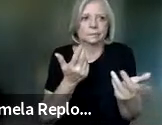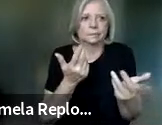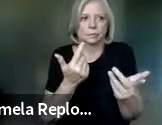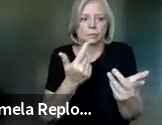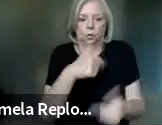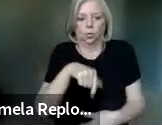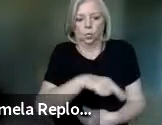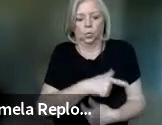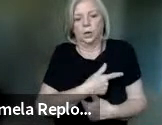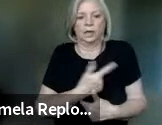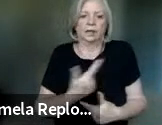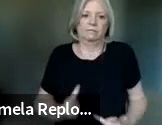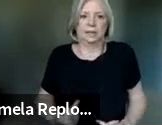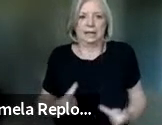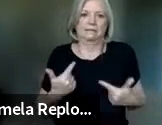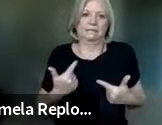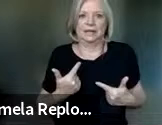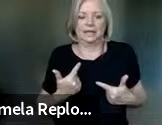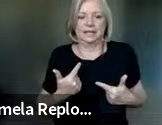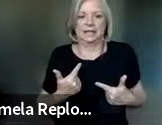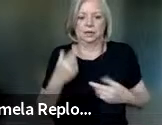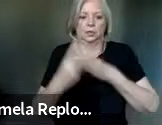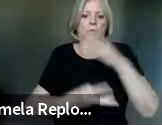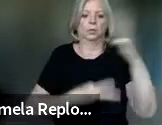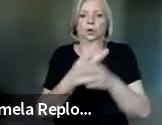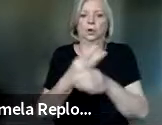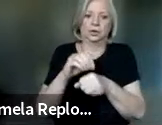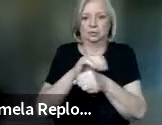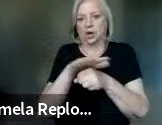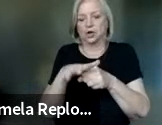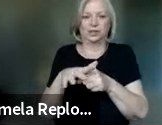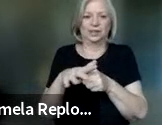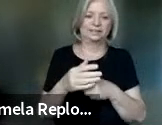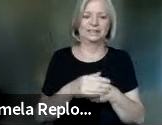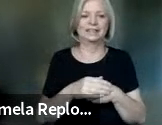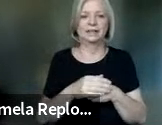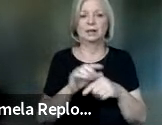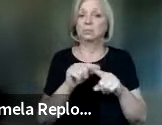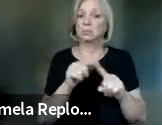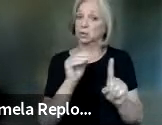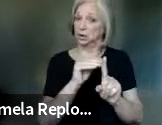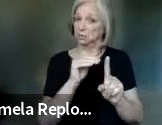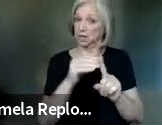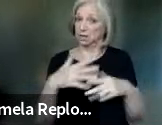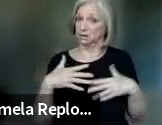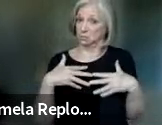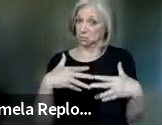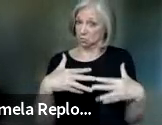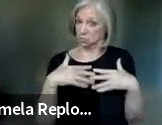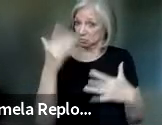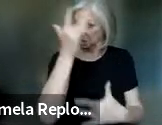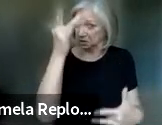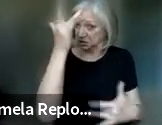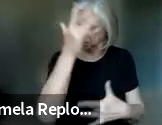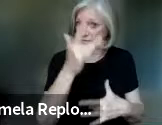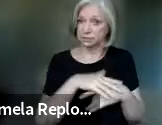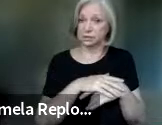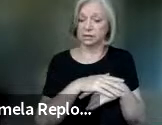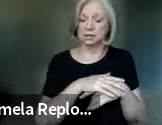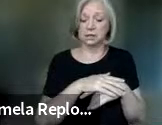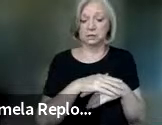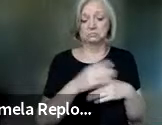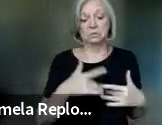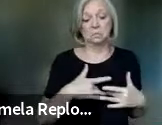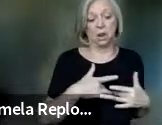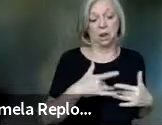COVID land for a year and a half now, but as a reminder, it's a respiratory illness that can range from mild to